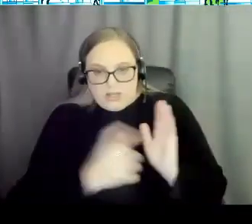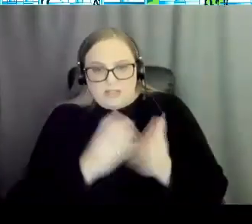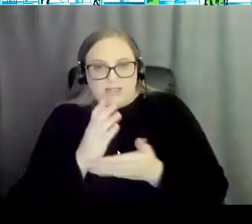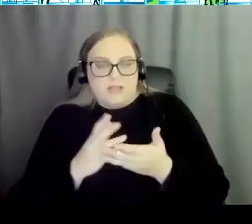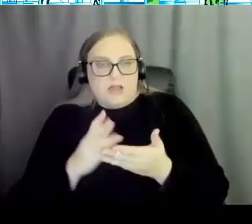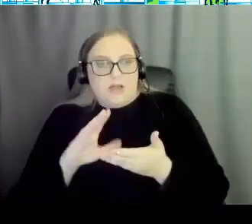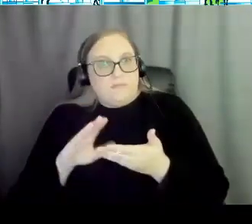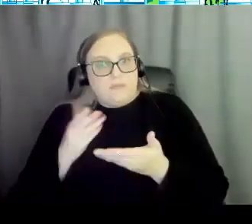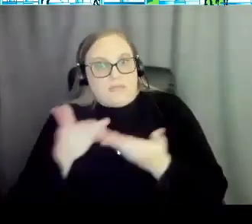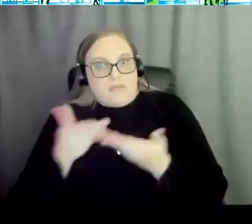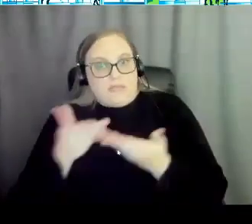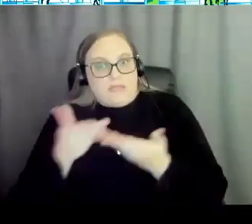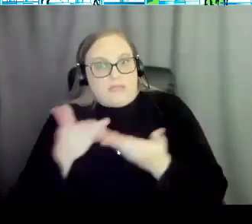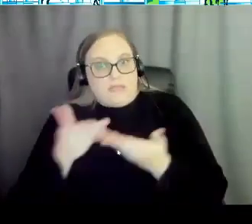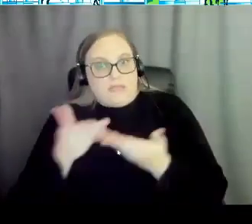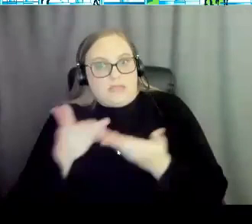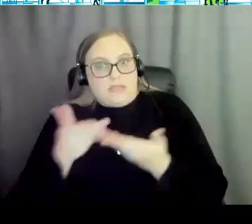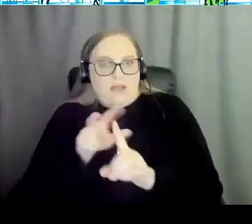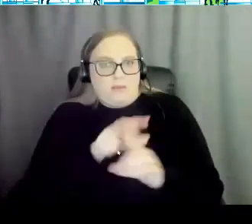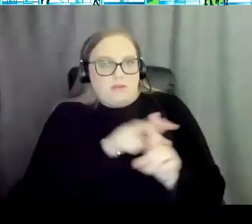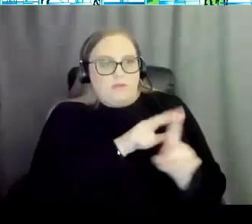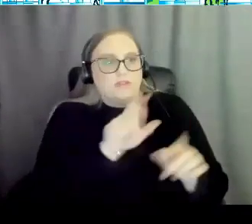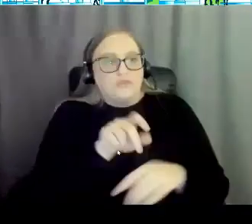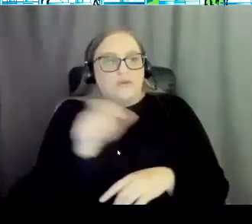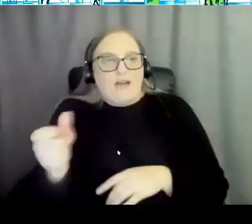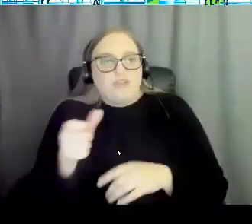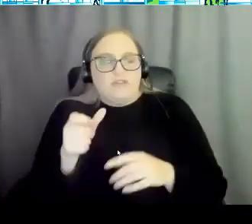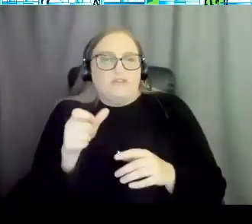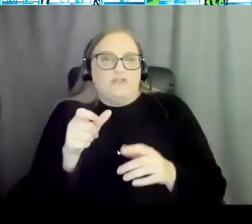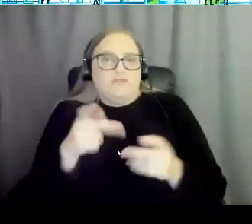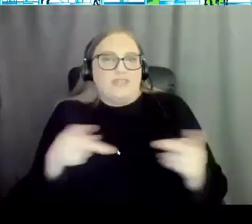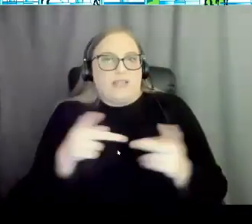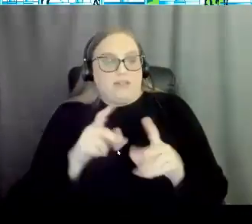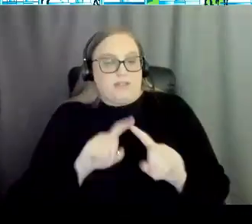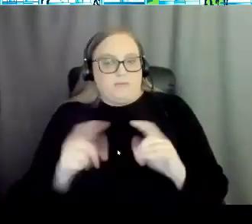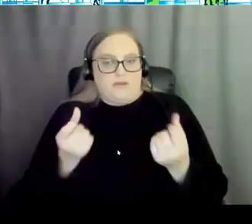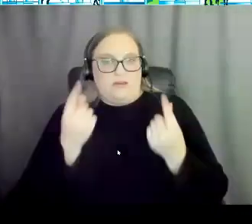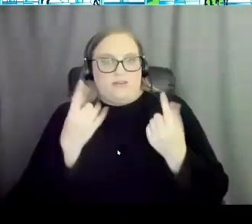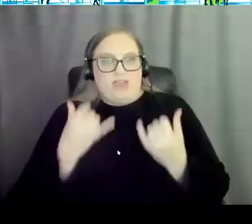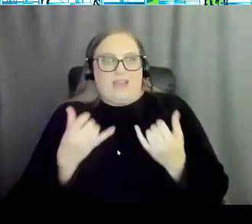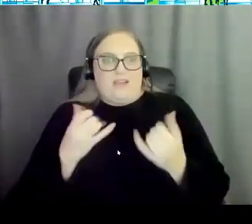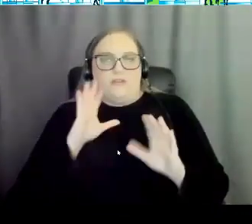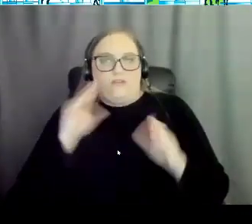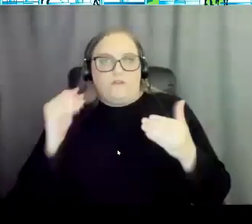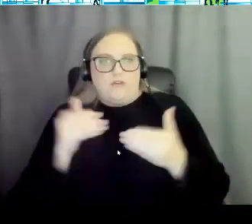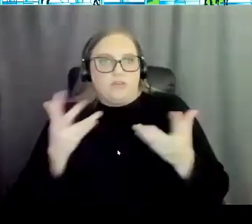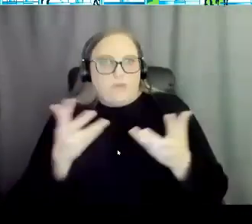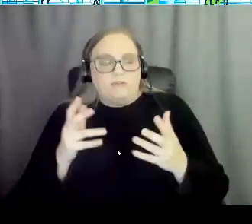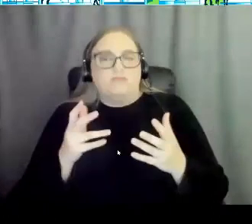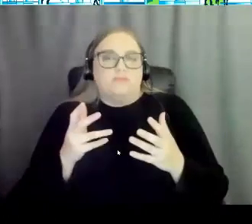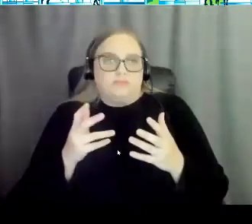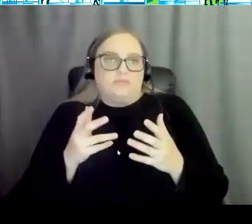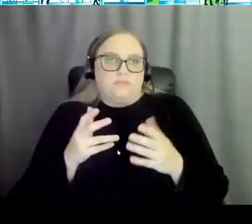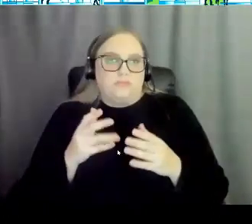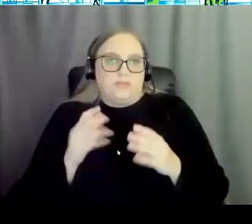generally applicable to other facilities. But right now, the focus is on a